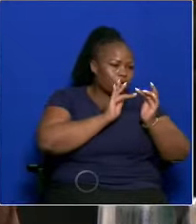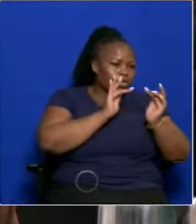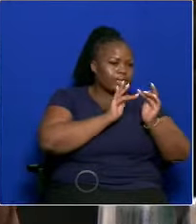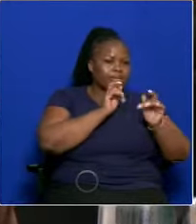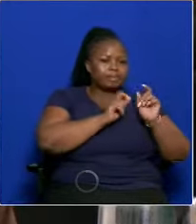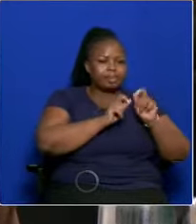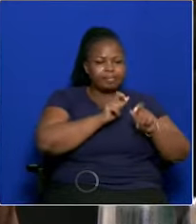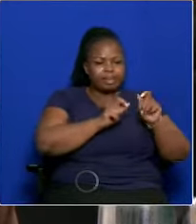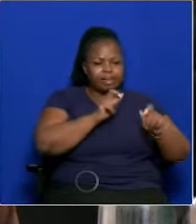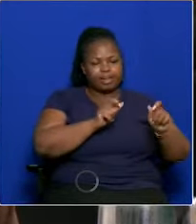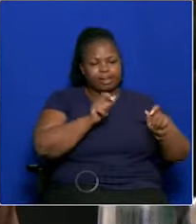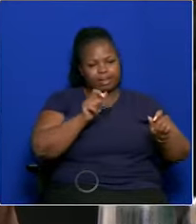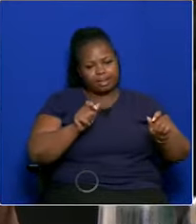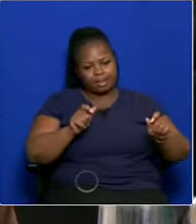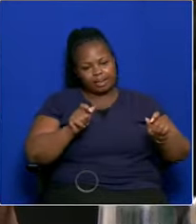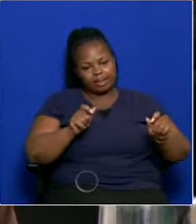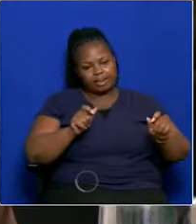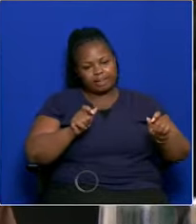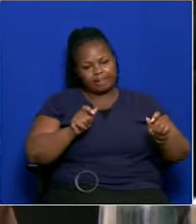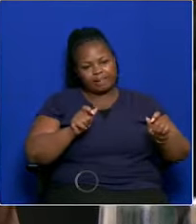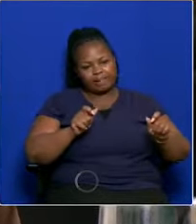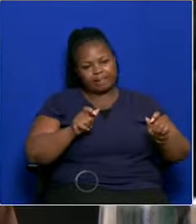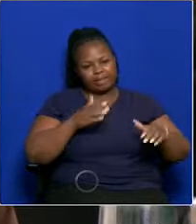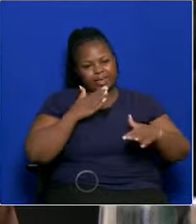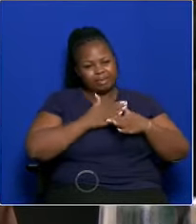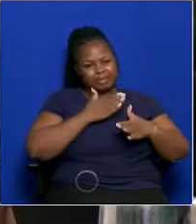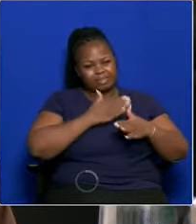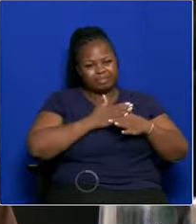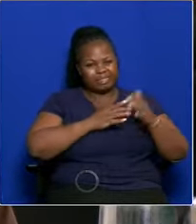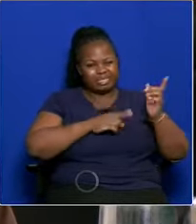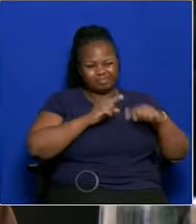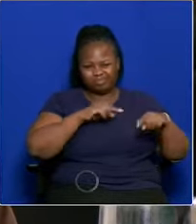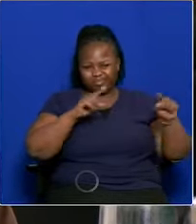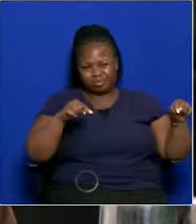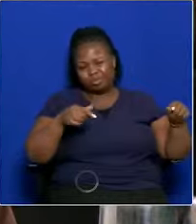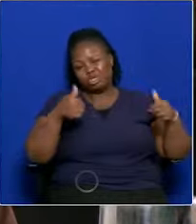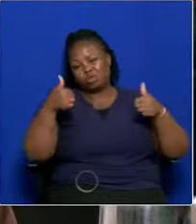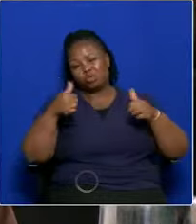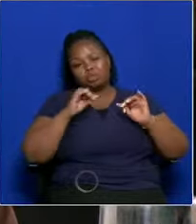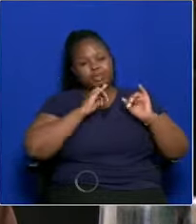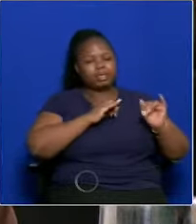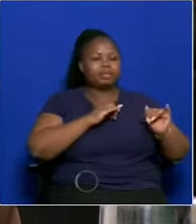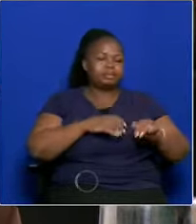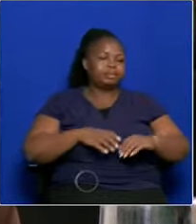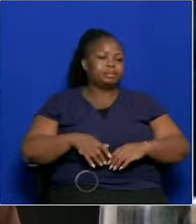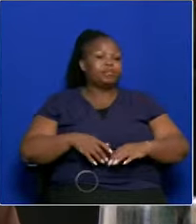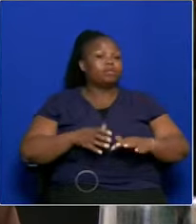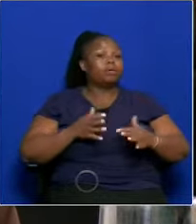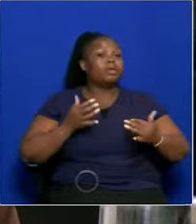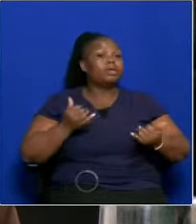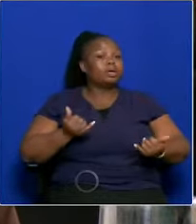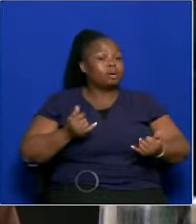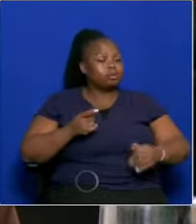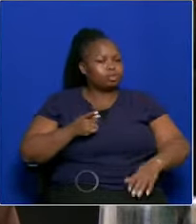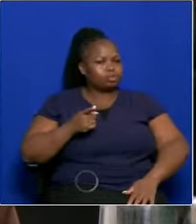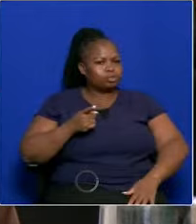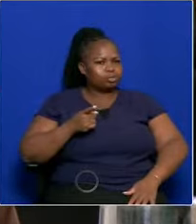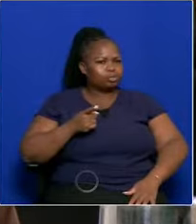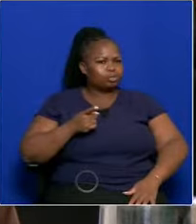of business, and you said good or bad. At this stage, what was Mr.